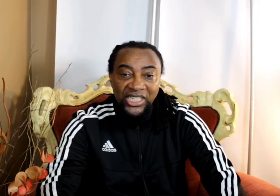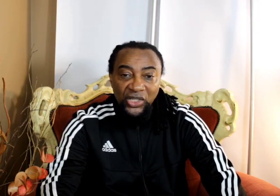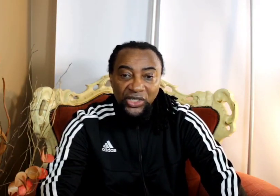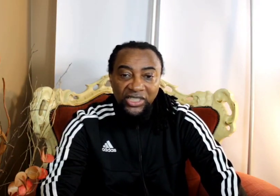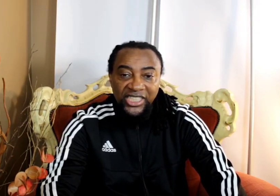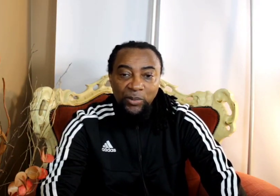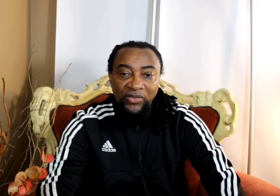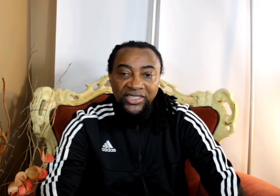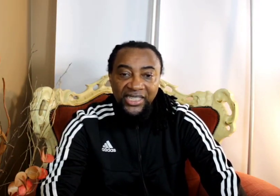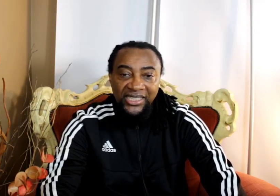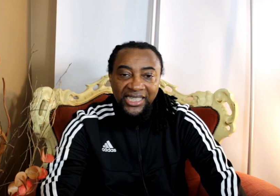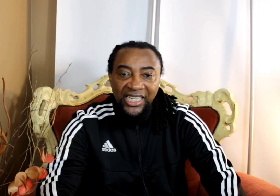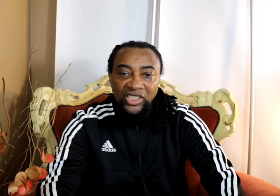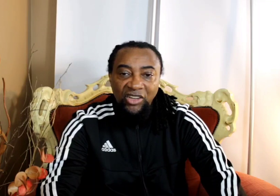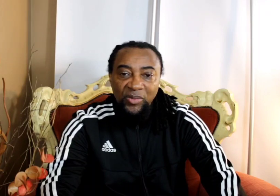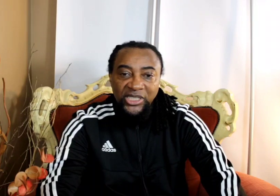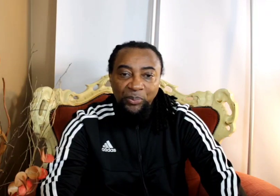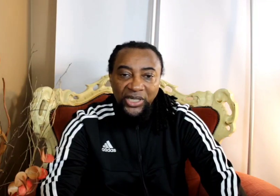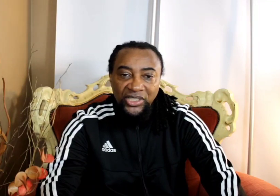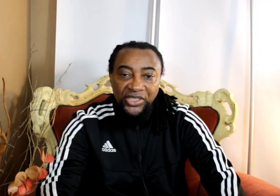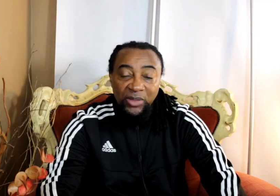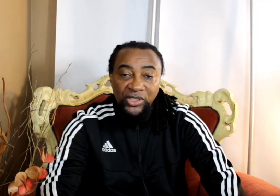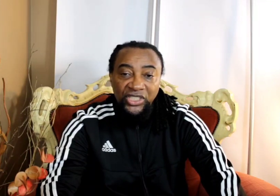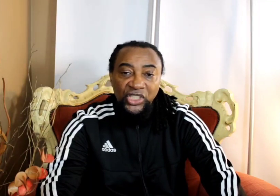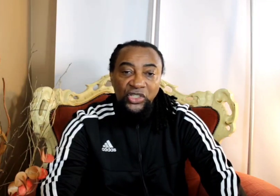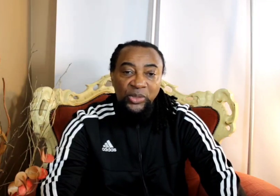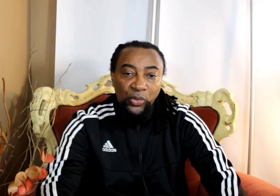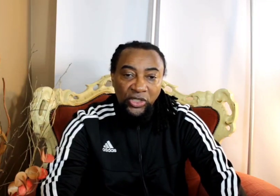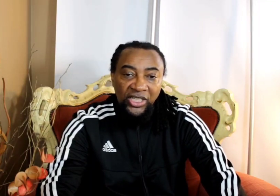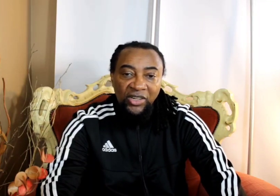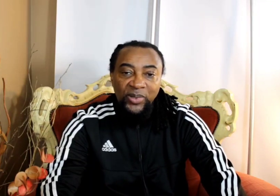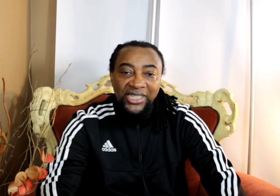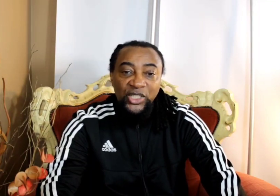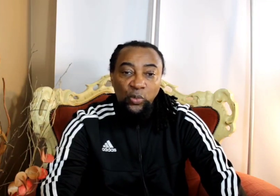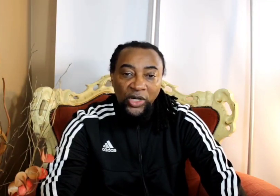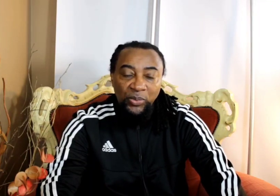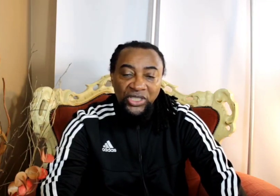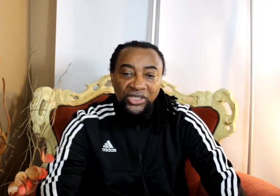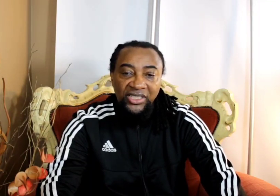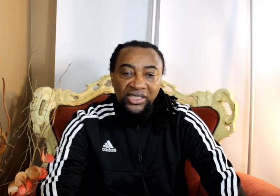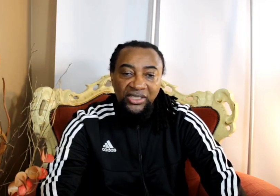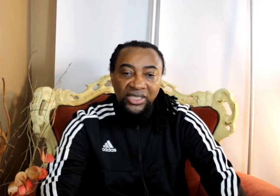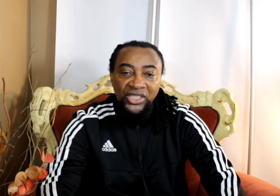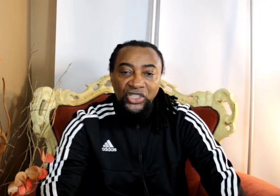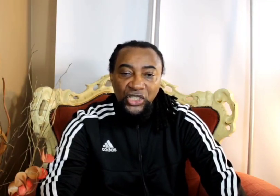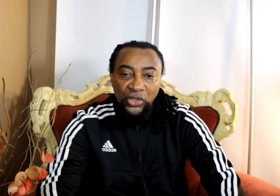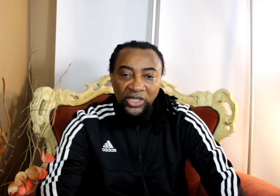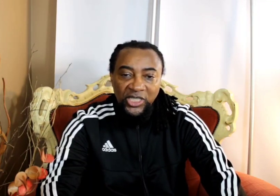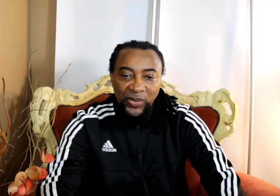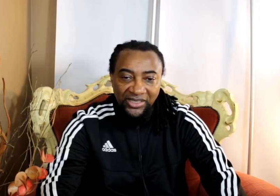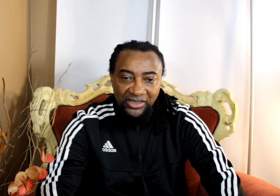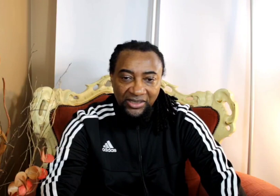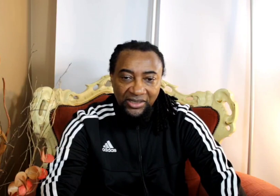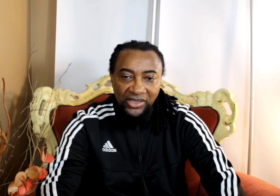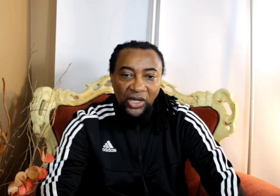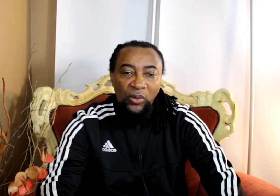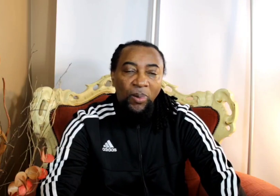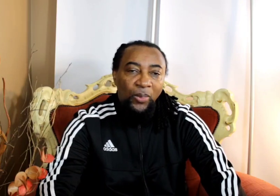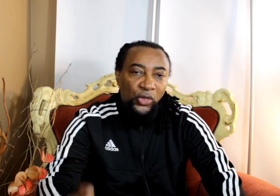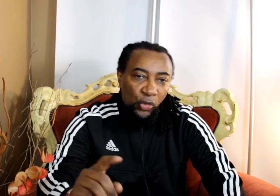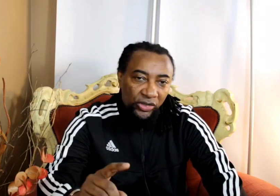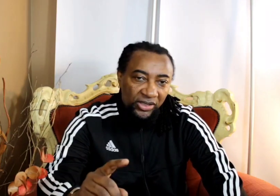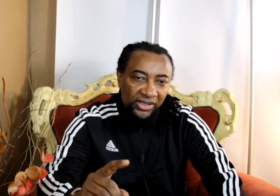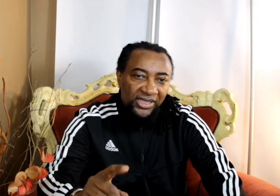have been lingering on the table of the Senate as the government appears unable to secure support for at least one opposition senator to secure its passage.